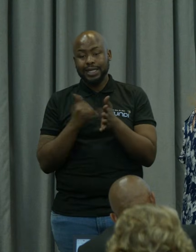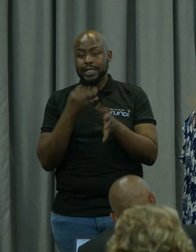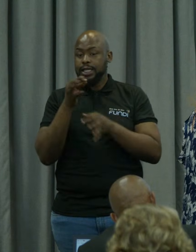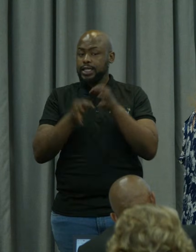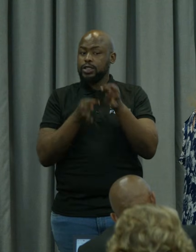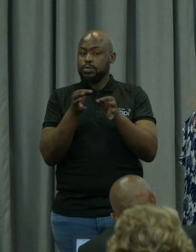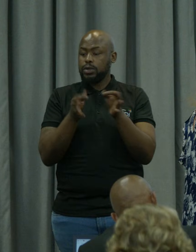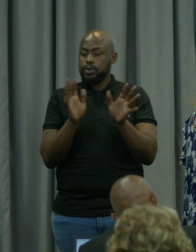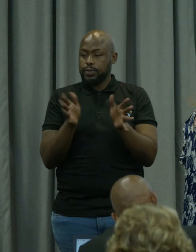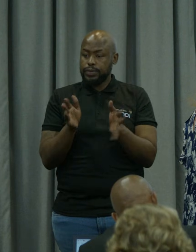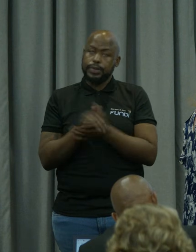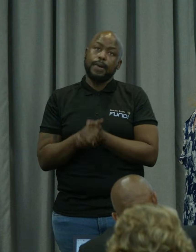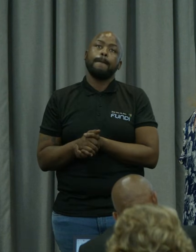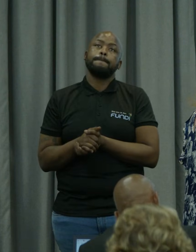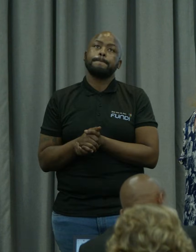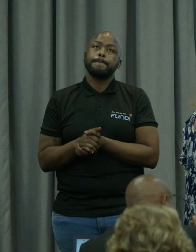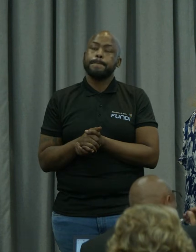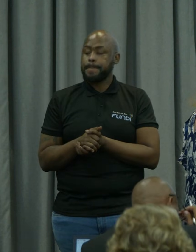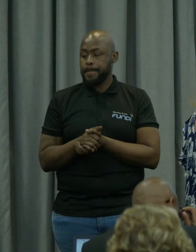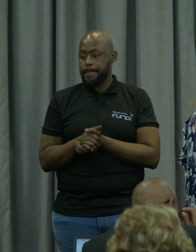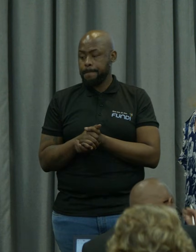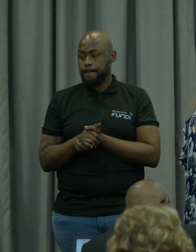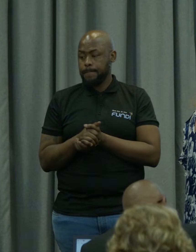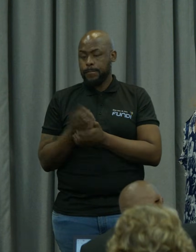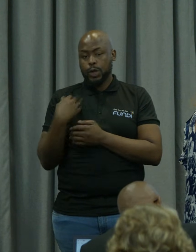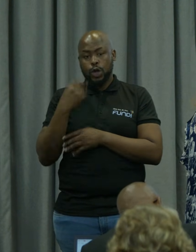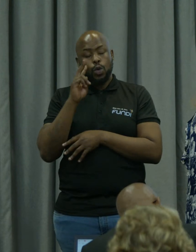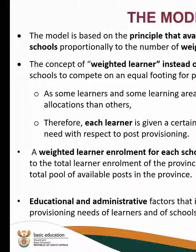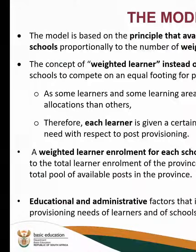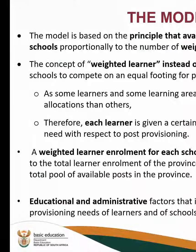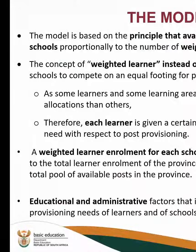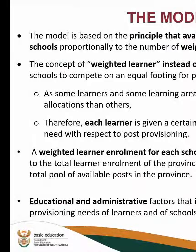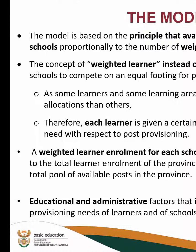a weighted learner works. We also look at